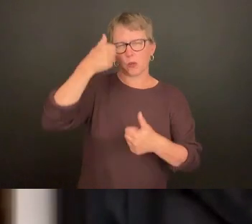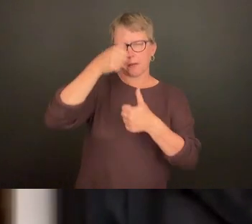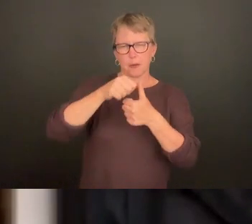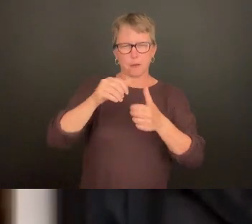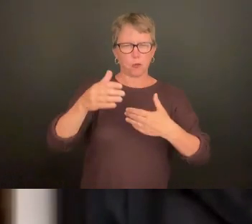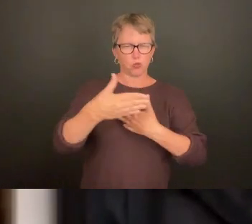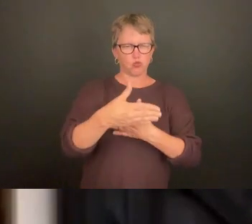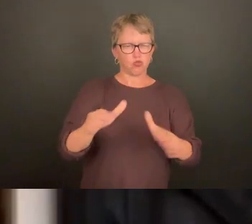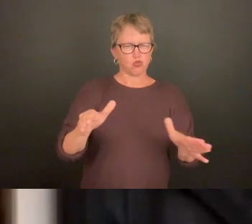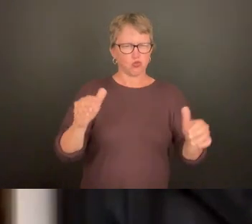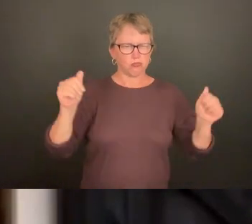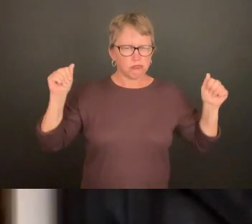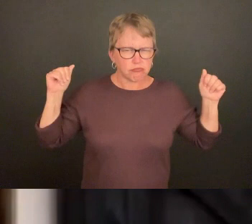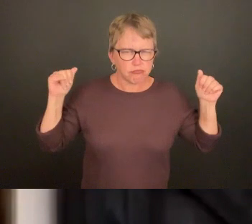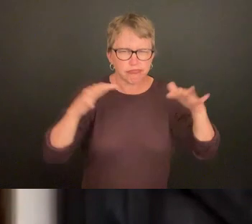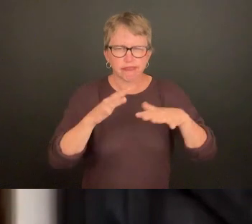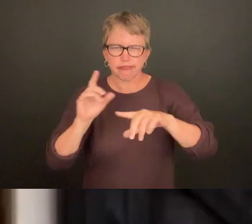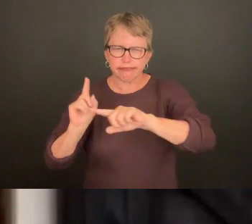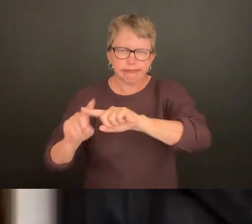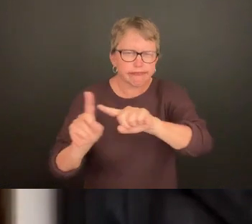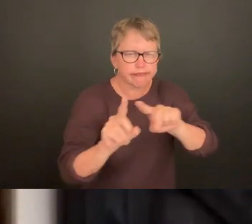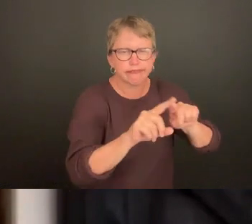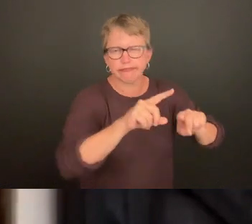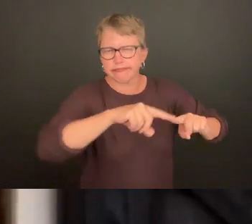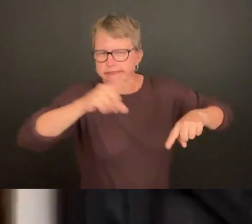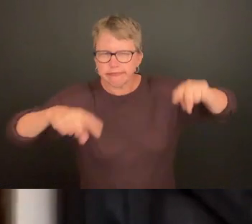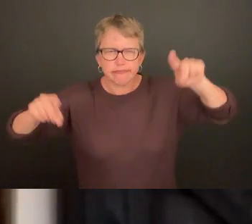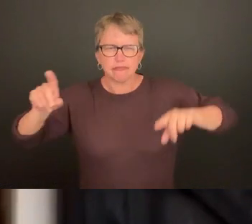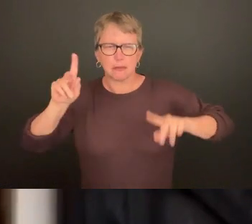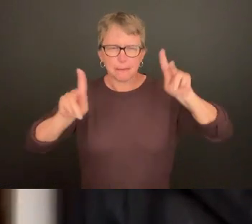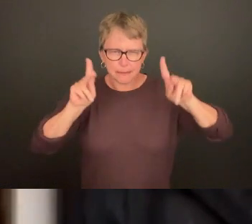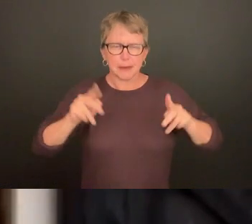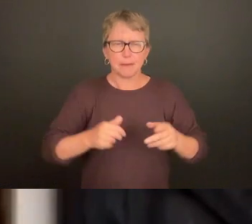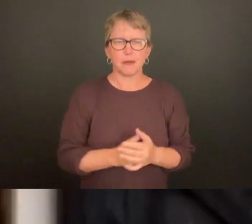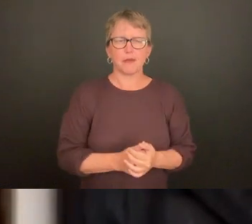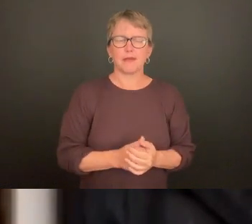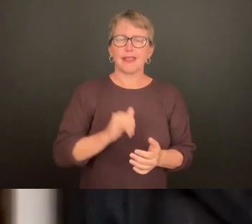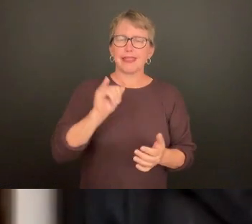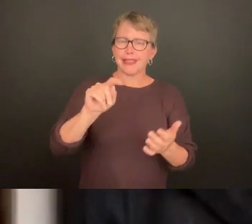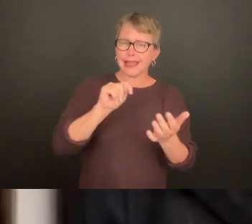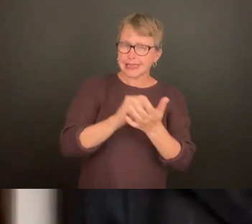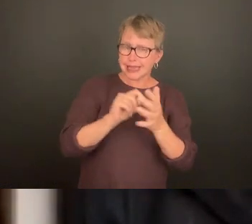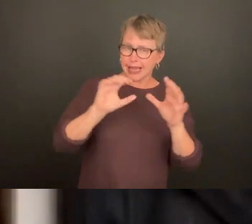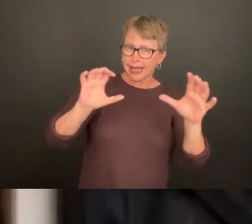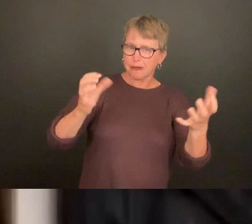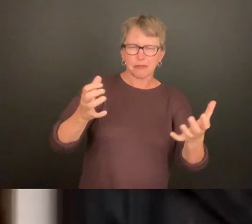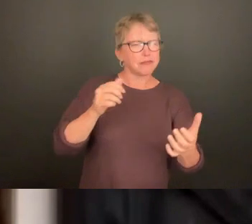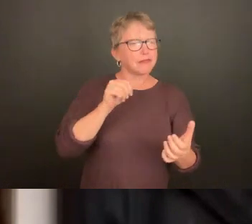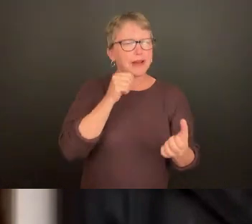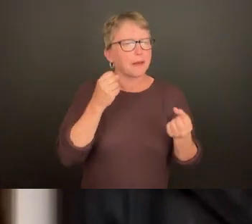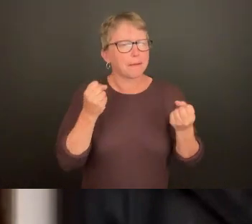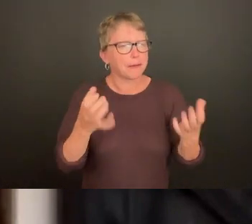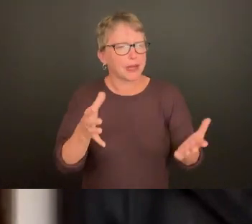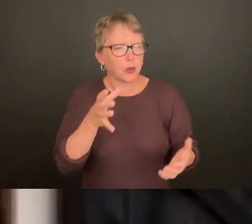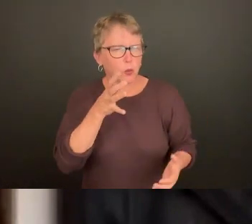individuals. It was a mixed group. I don't remember too many women at